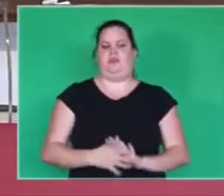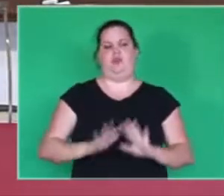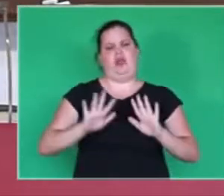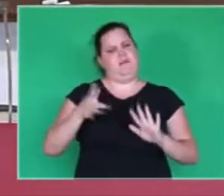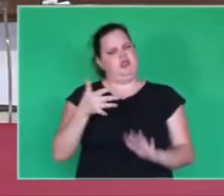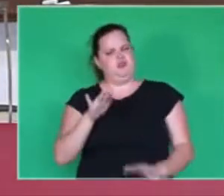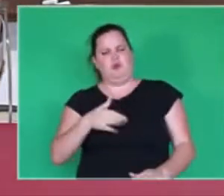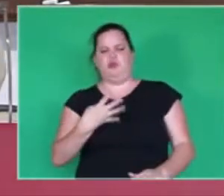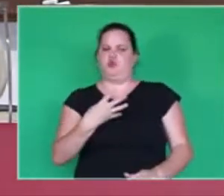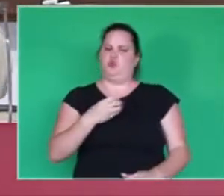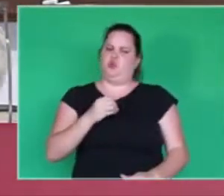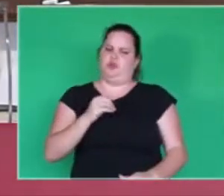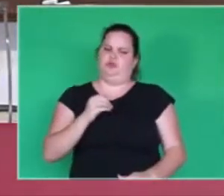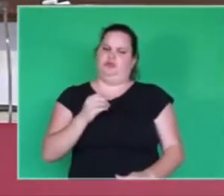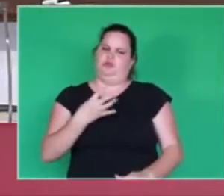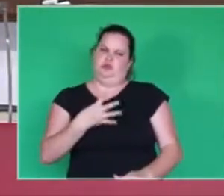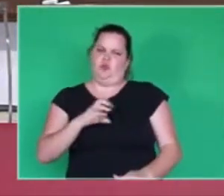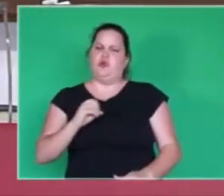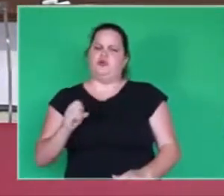but it was